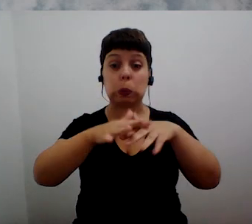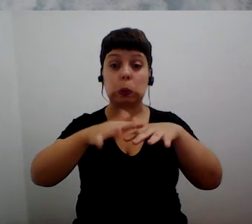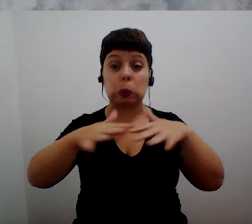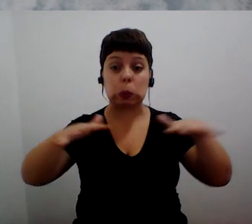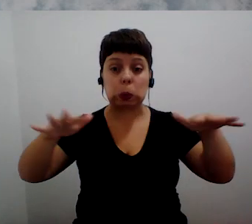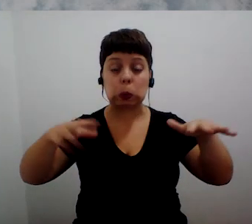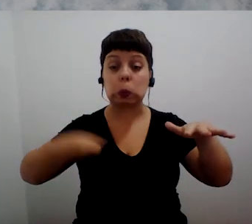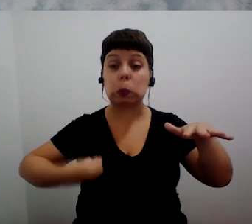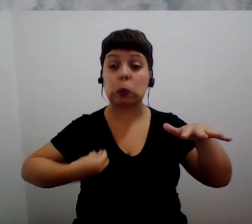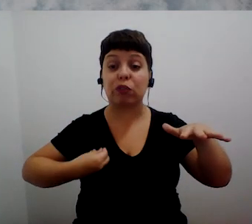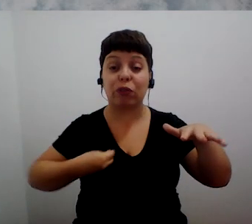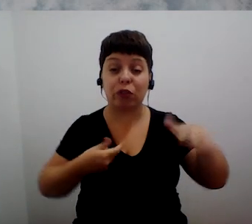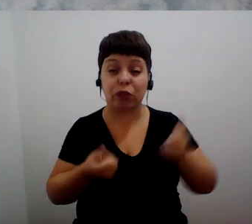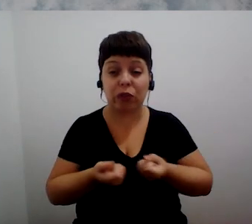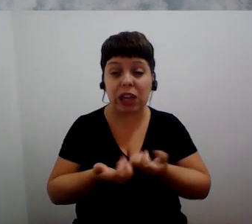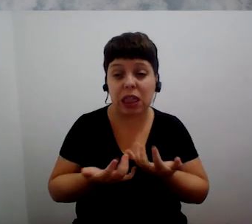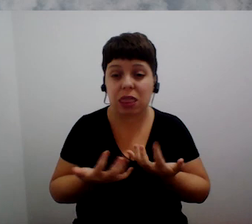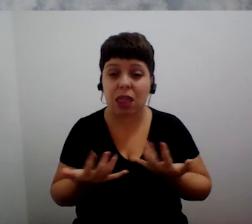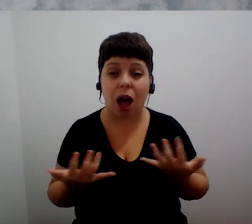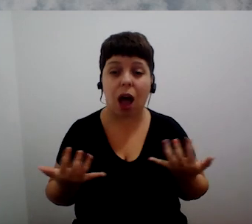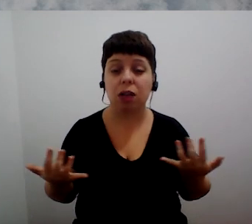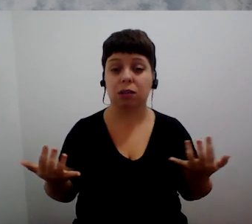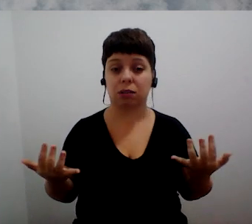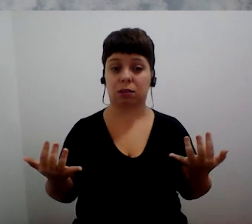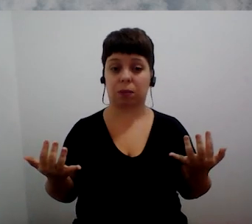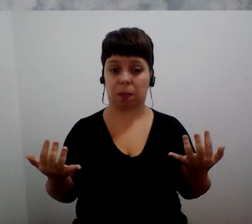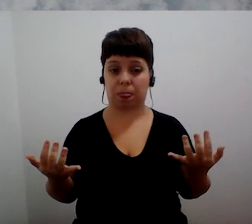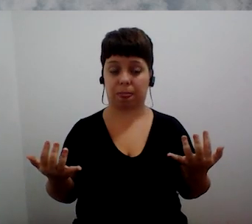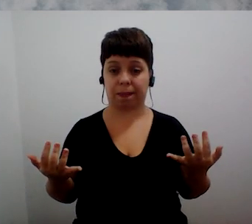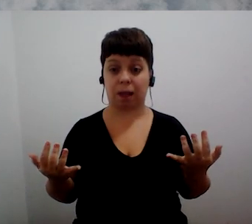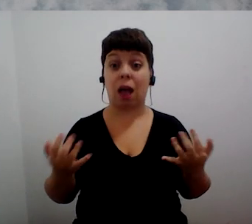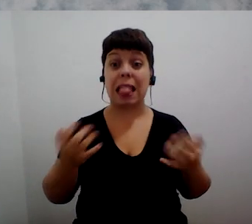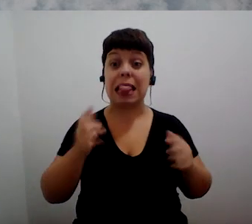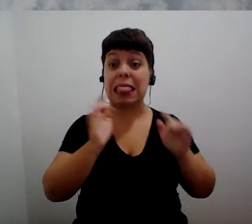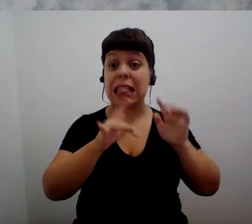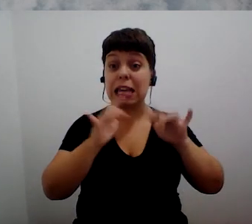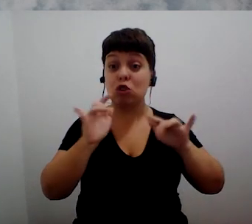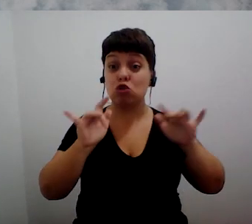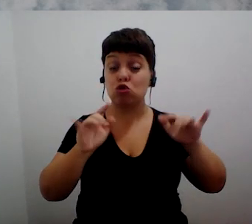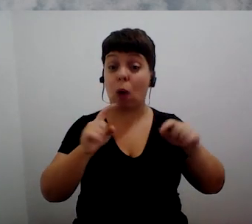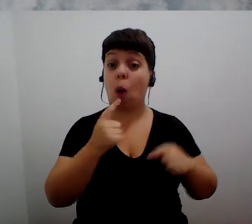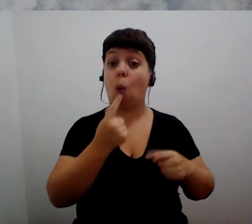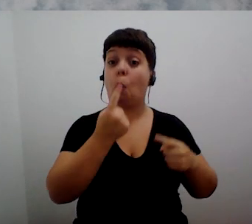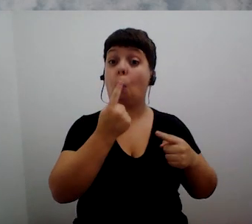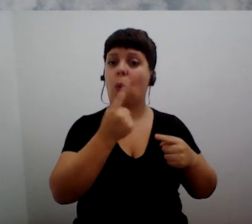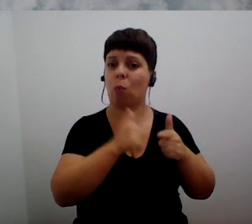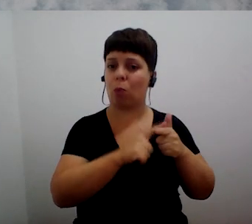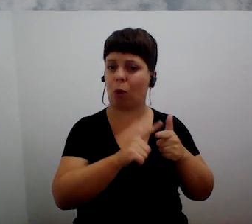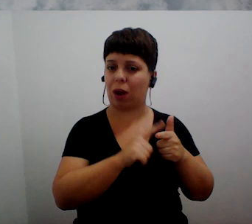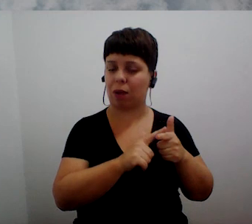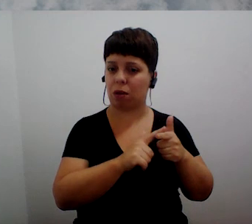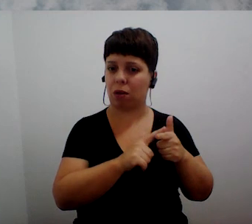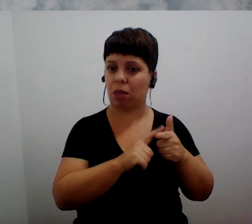at the moment, marine litter is only one. We have several other threats. We have several